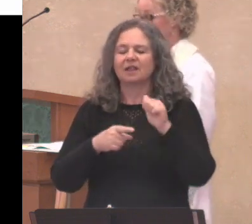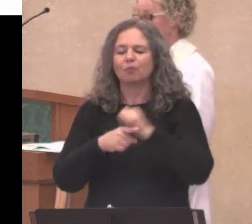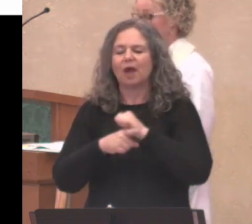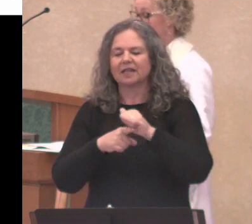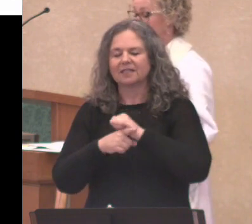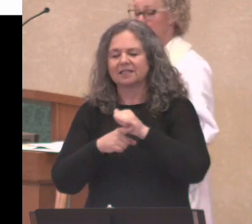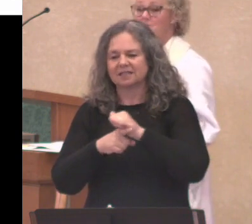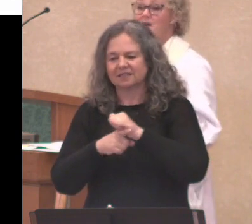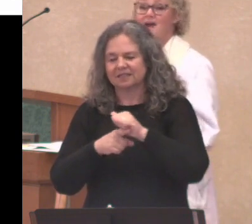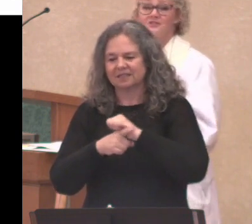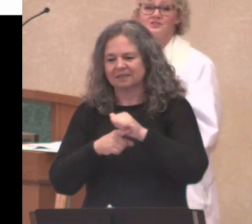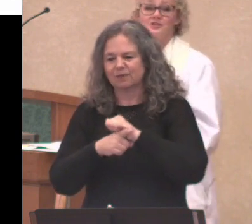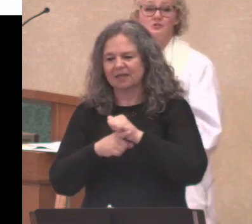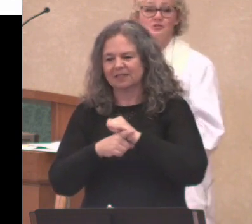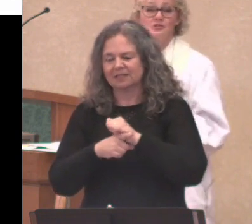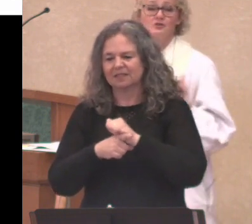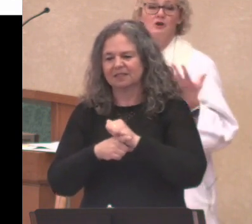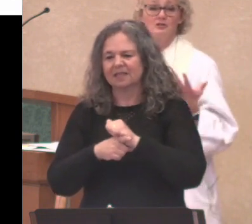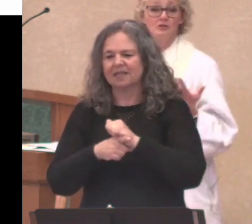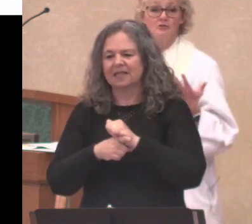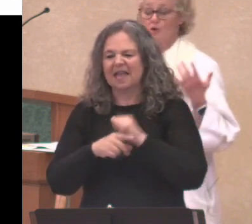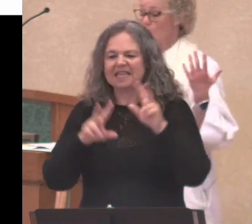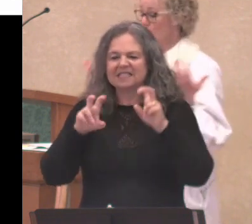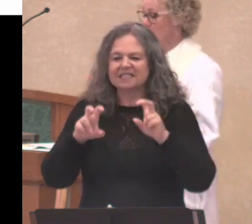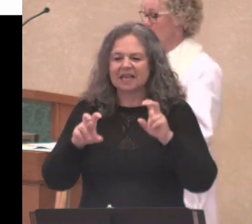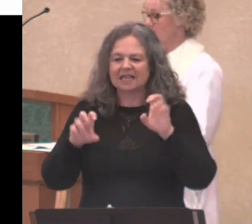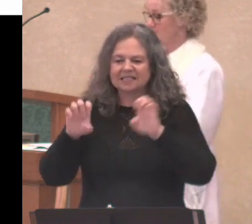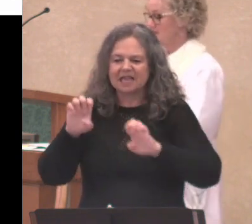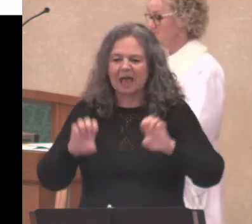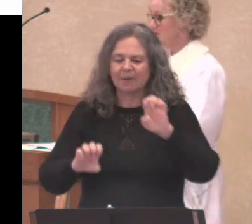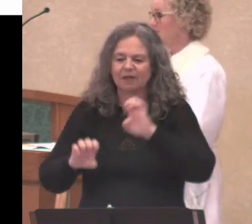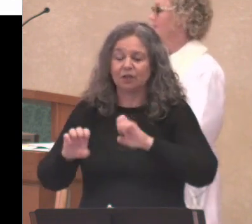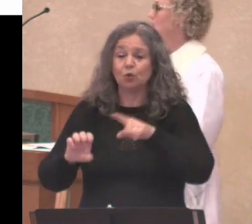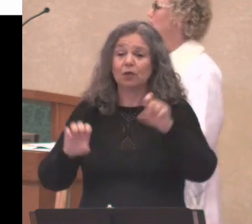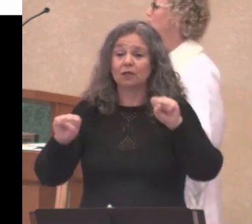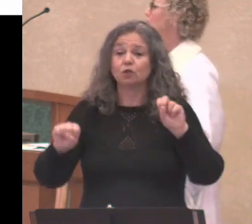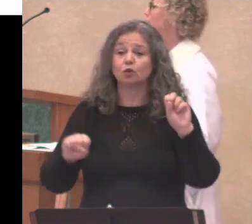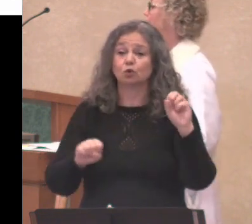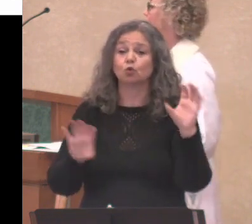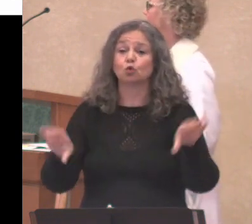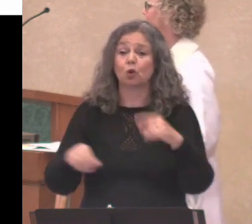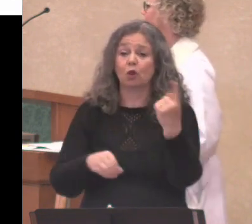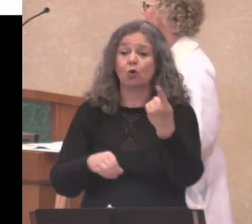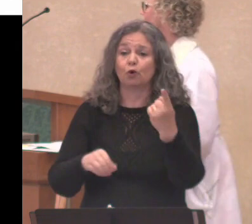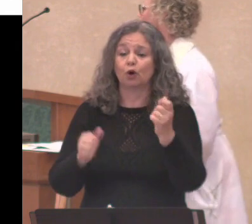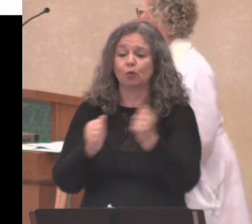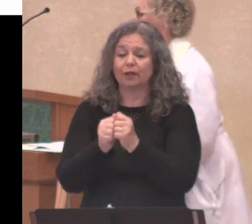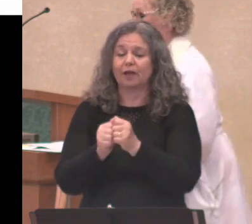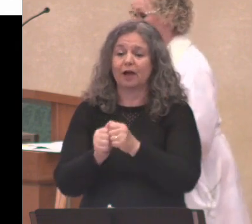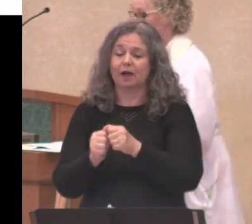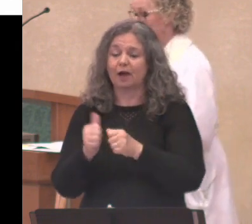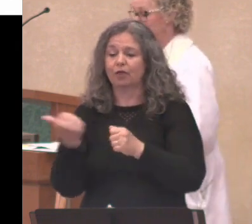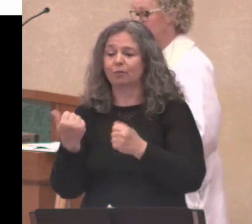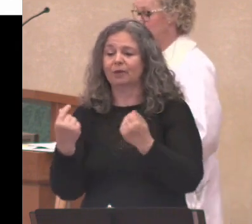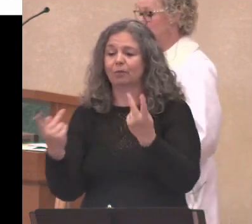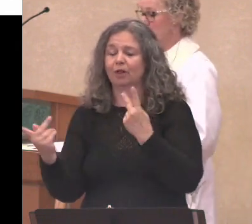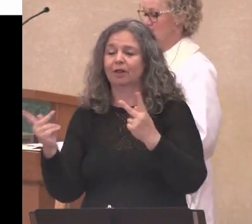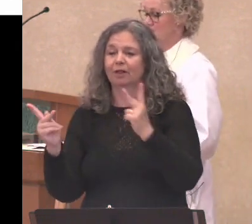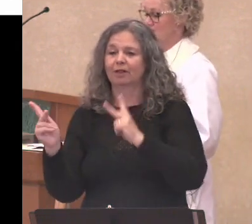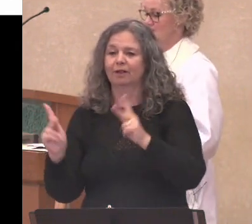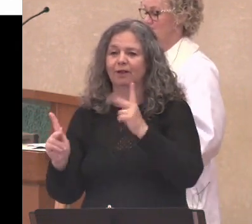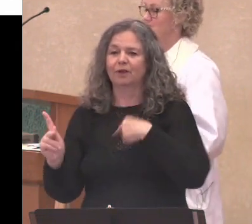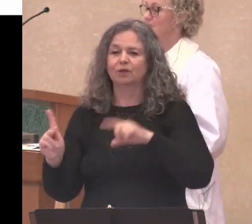examine. It's a great practice that you can do alone or with other people. We're going to do a simple version of it with just